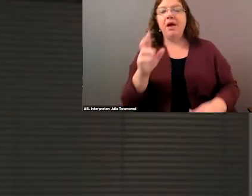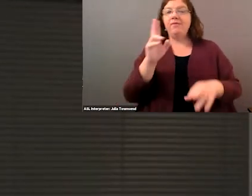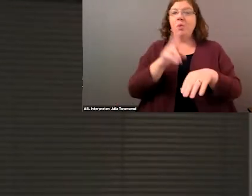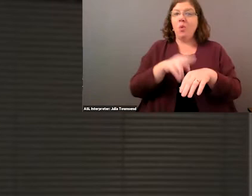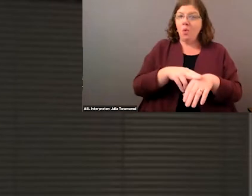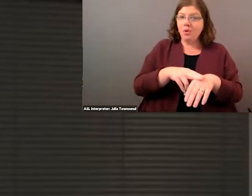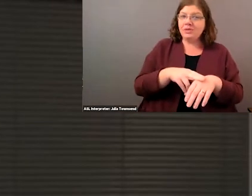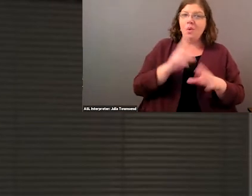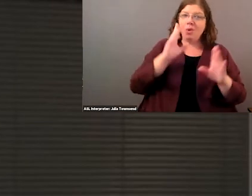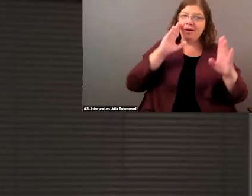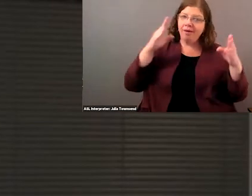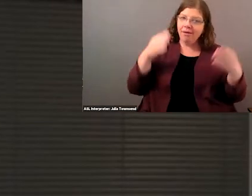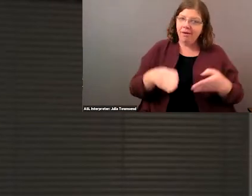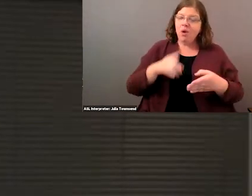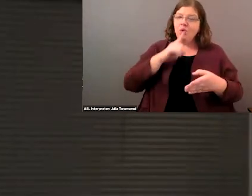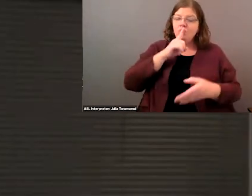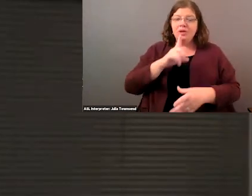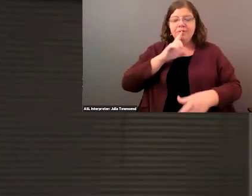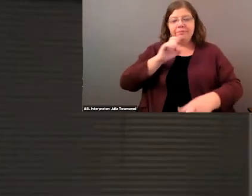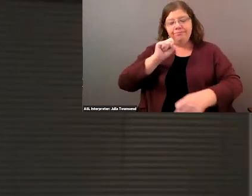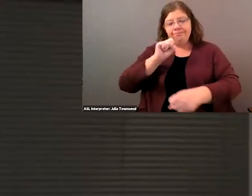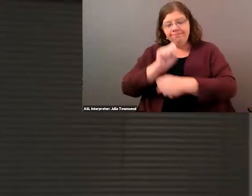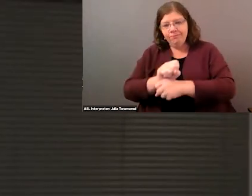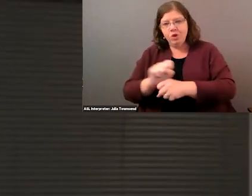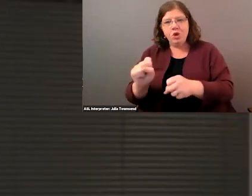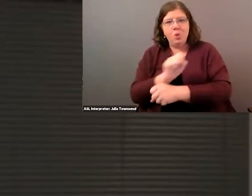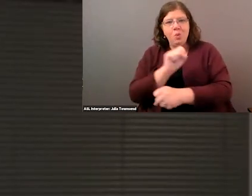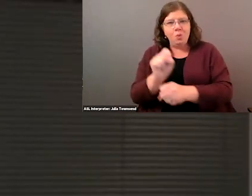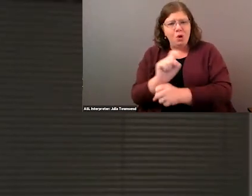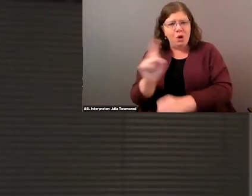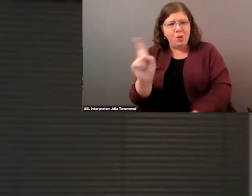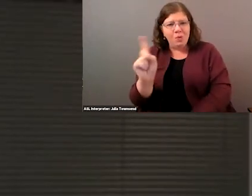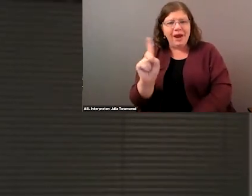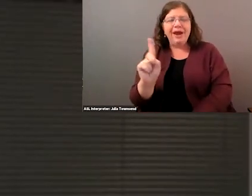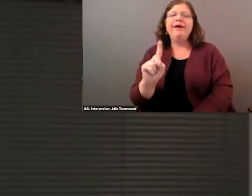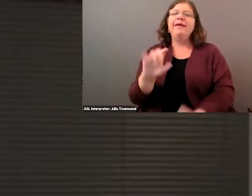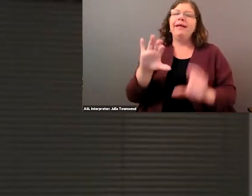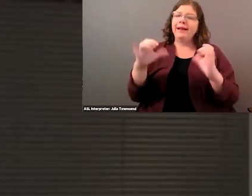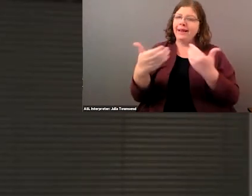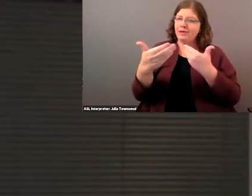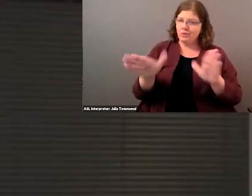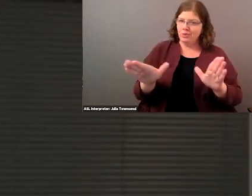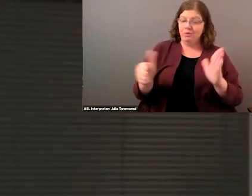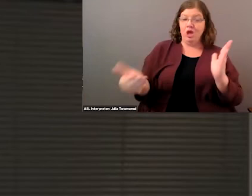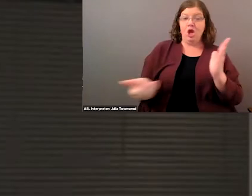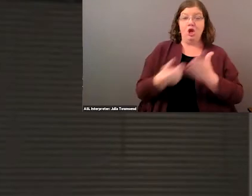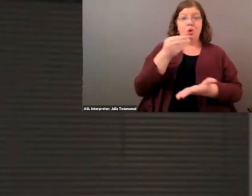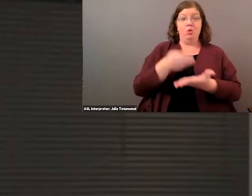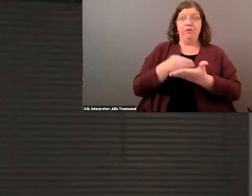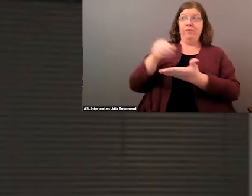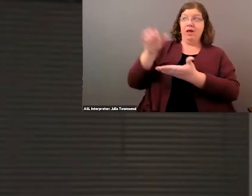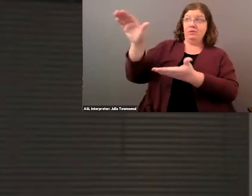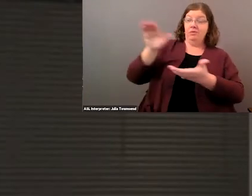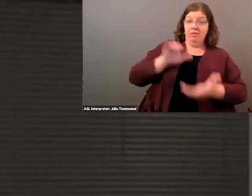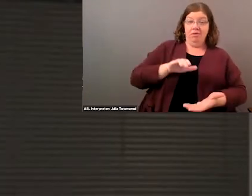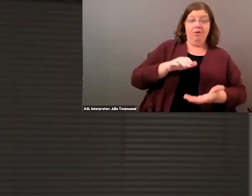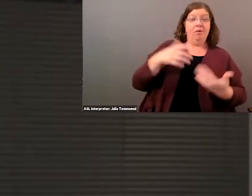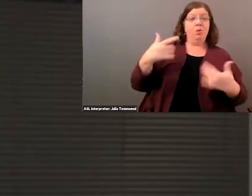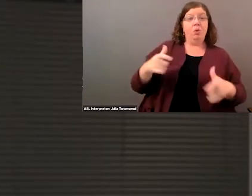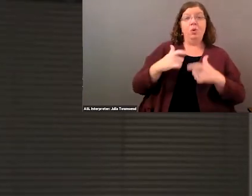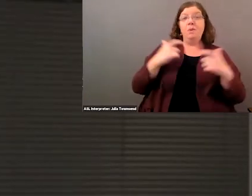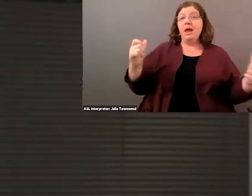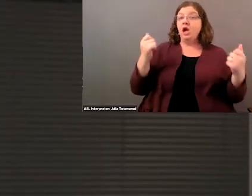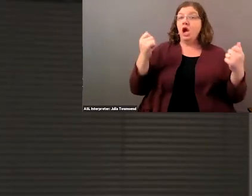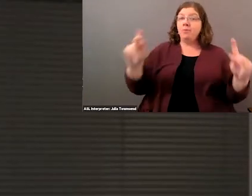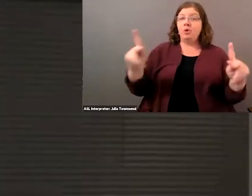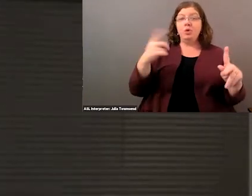And with this new funds that we're getting, it's such an opportunity for us to look into maybe even smaller class sizes,